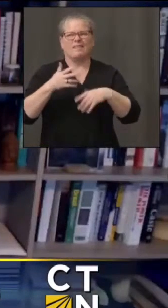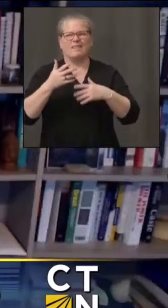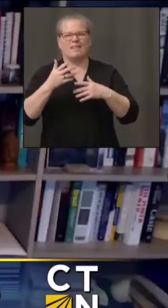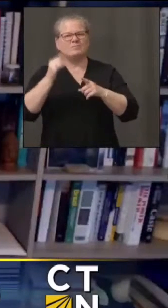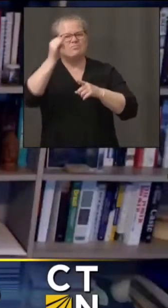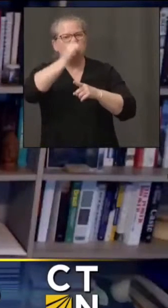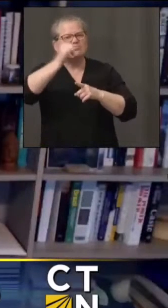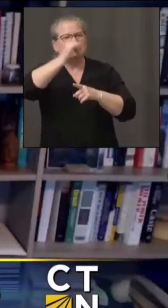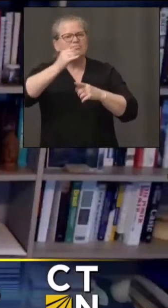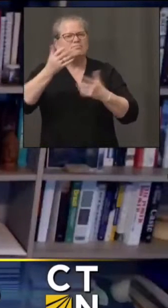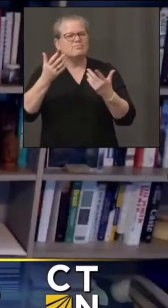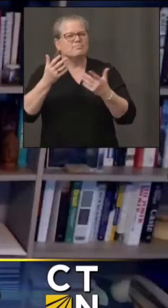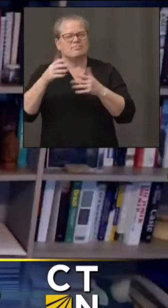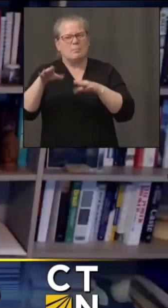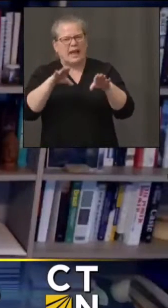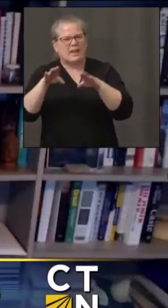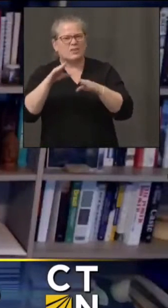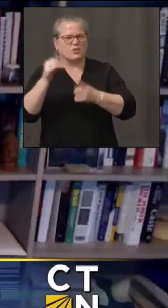Yeah, I think